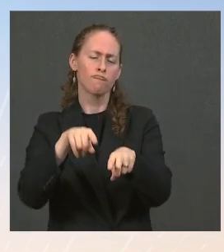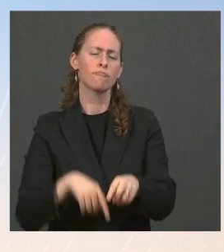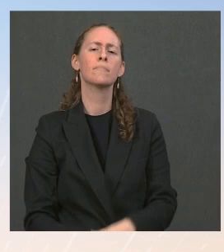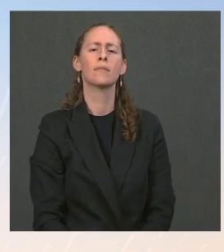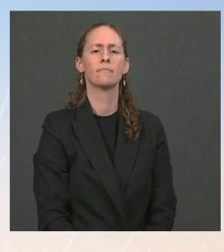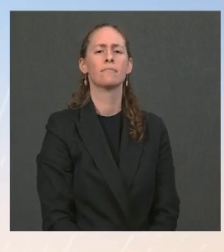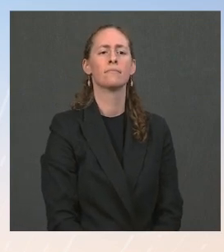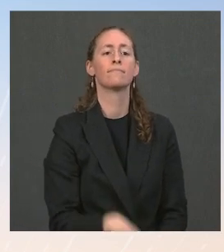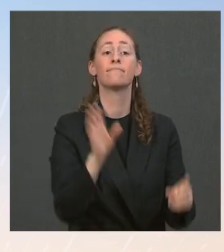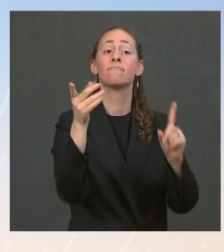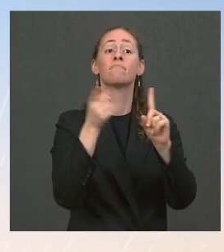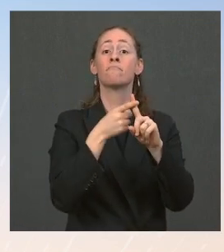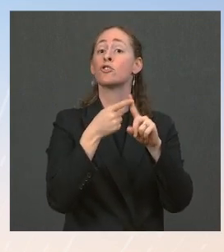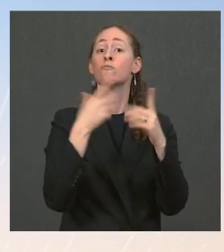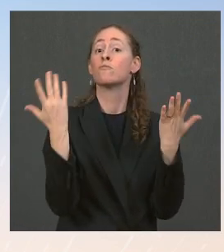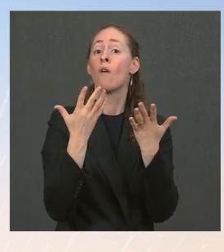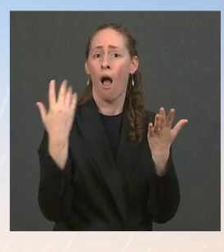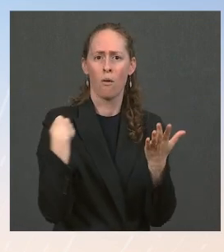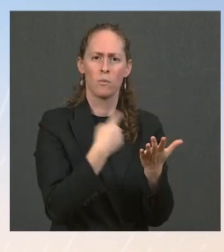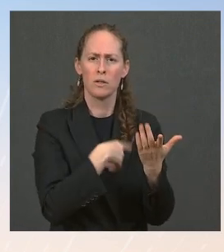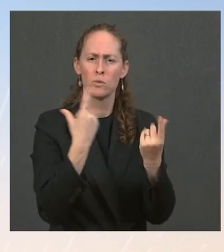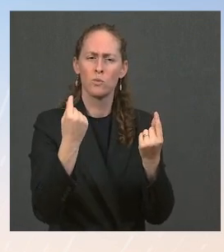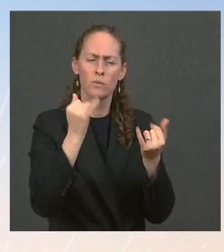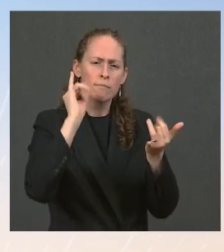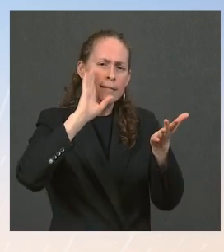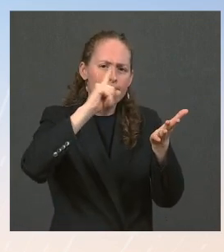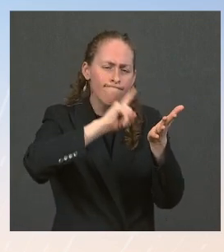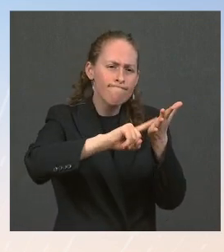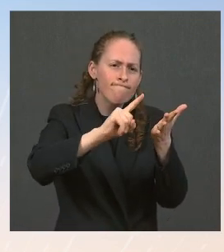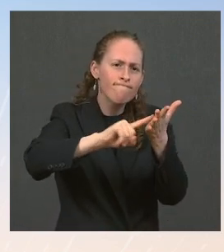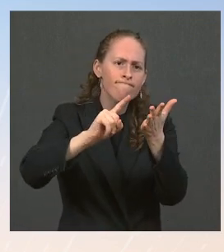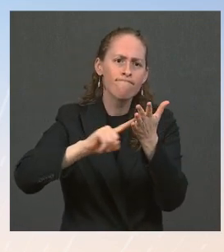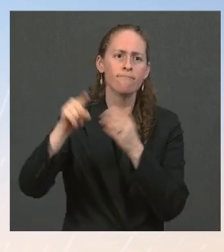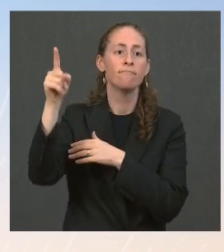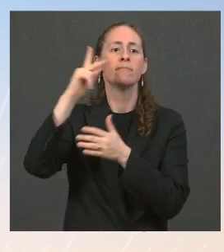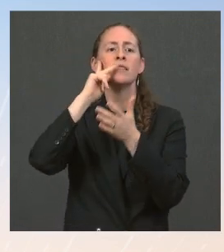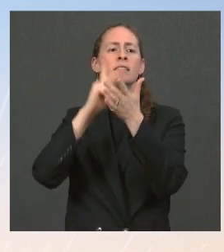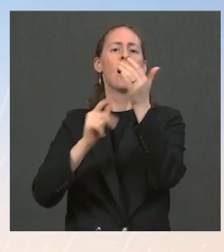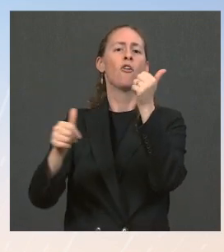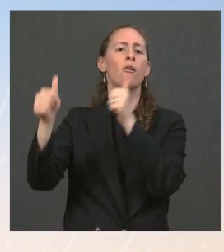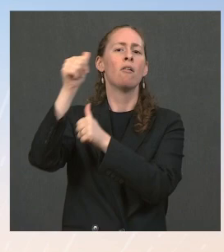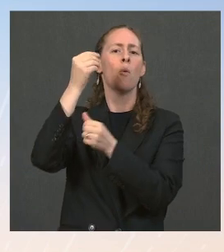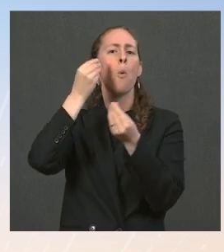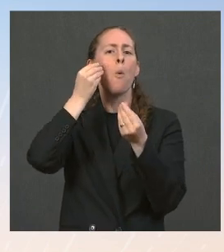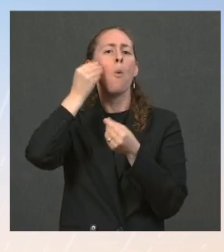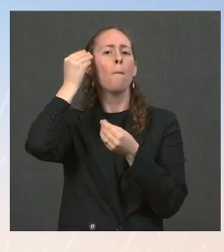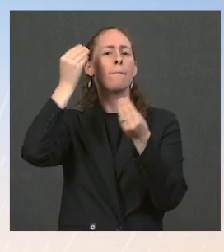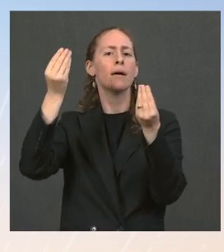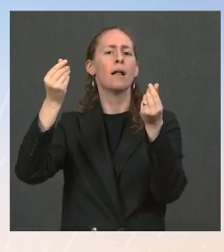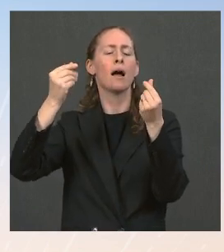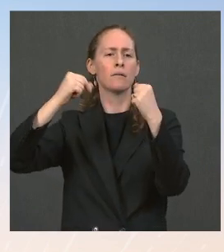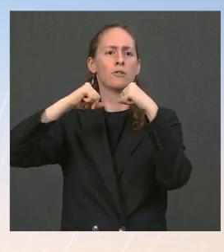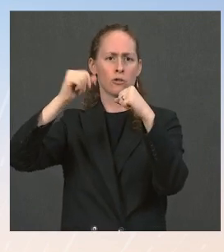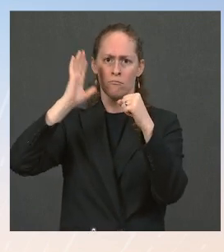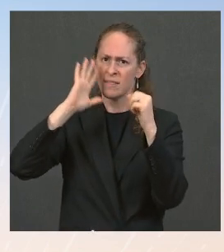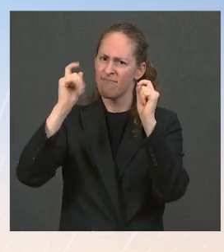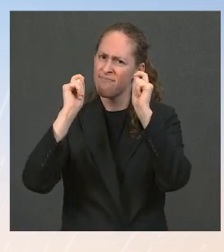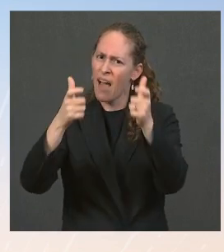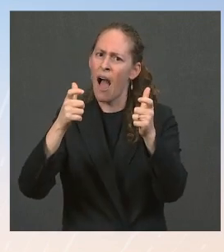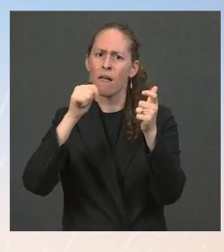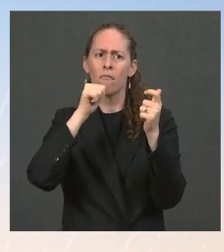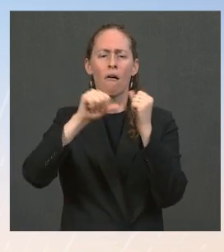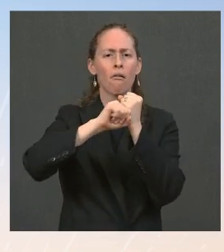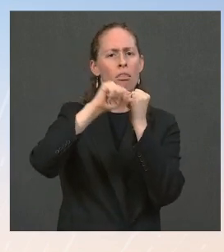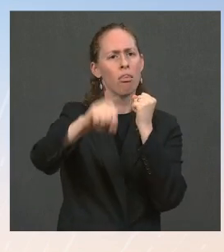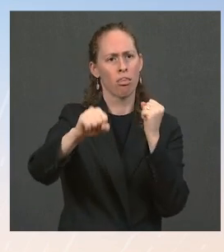there is an investigation that is ongoing that the Secretary of Homeland Security has made clear he wants to happen quickly, and he wants the outcome to be done